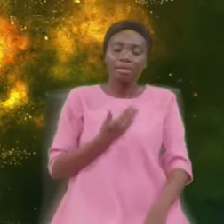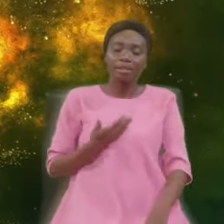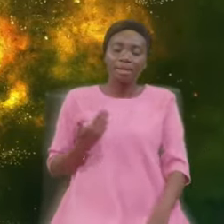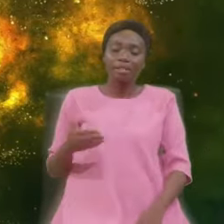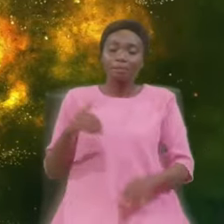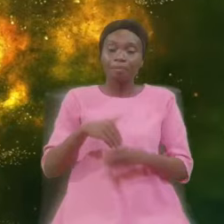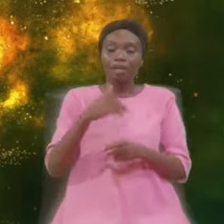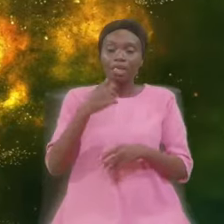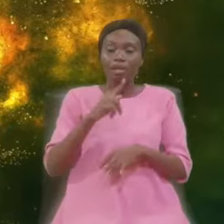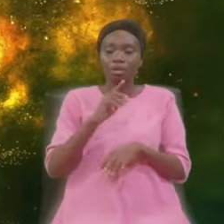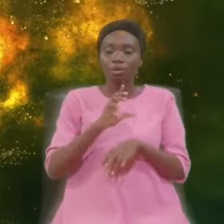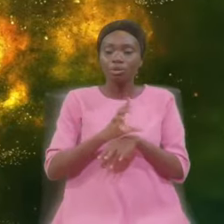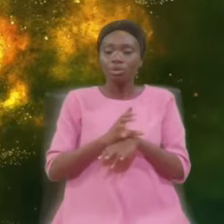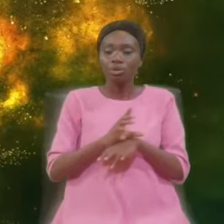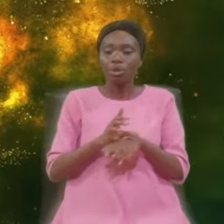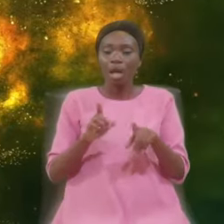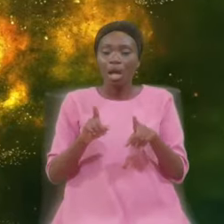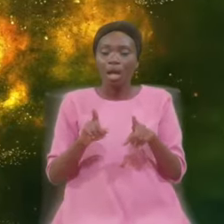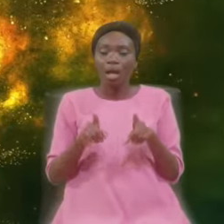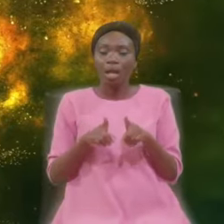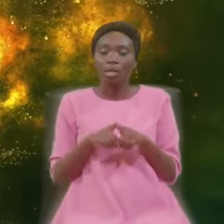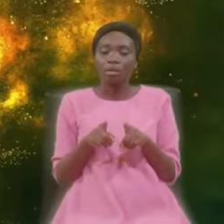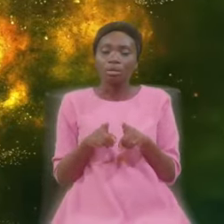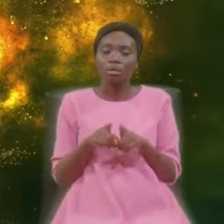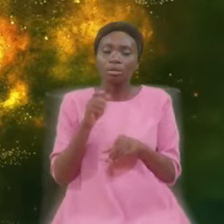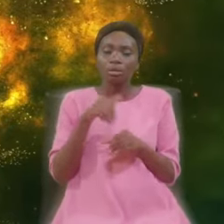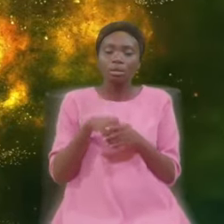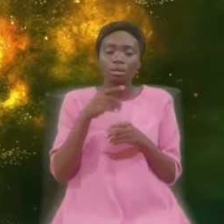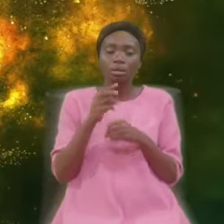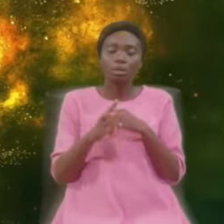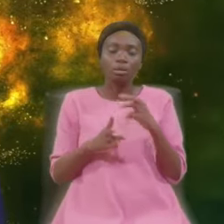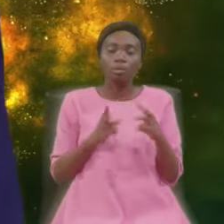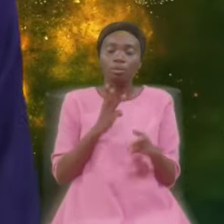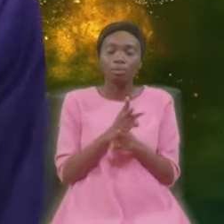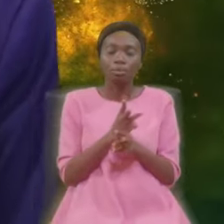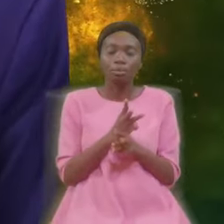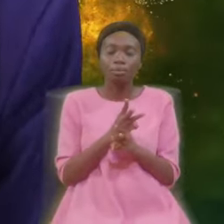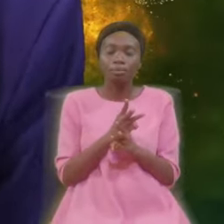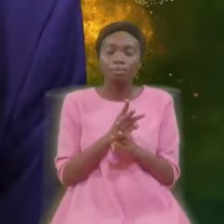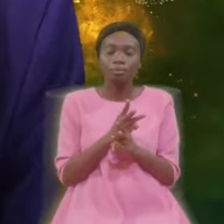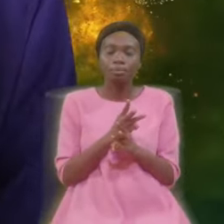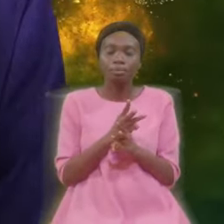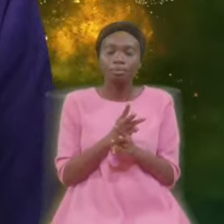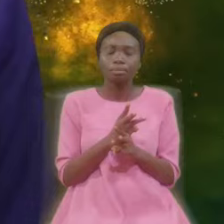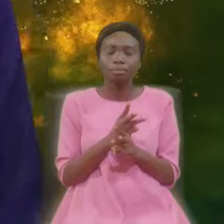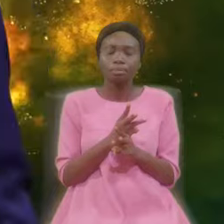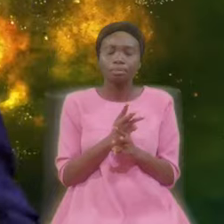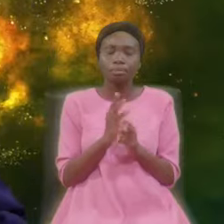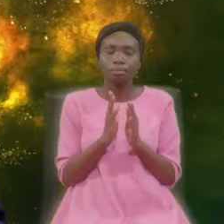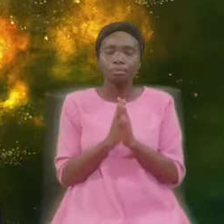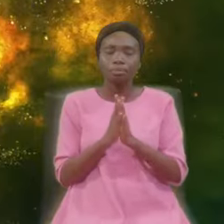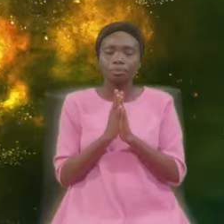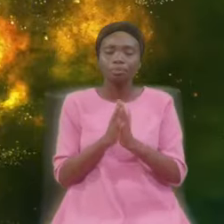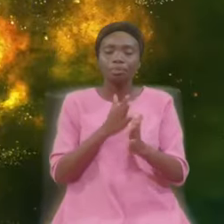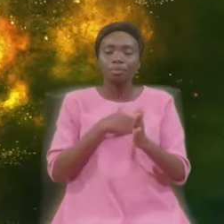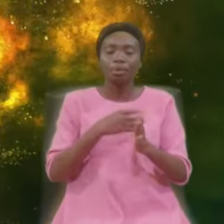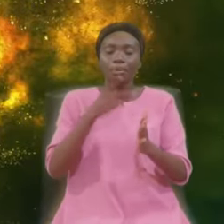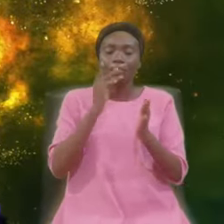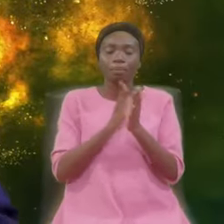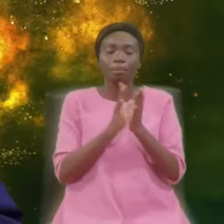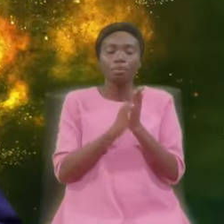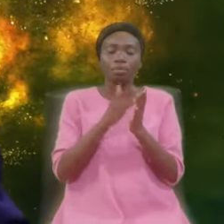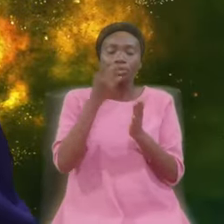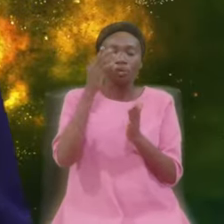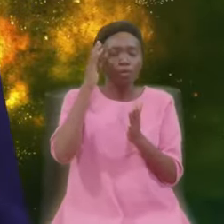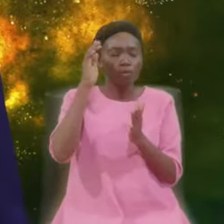in the church as well as in the world. Open your mouth and praise God for that.